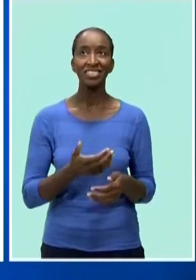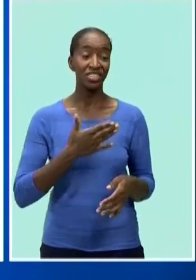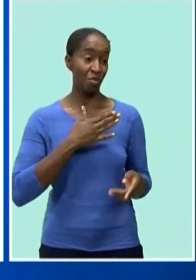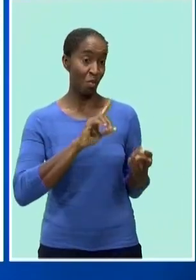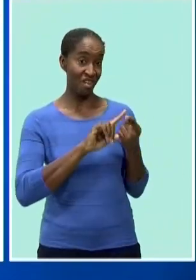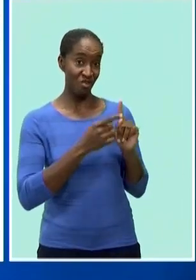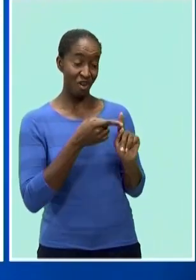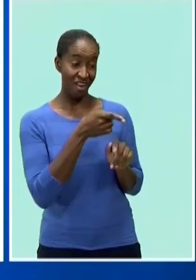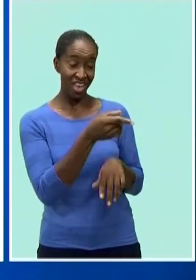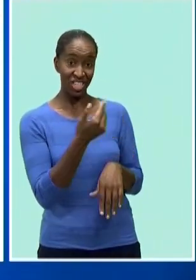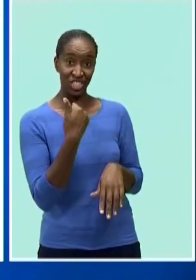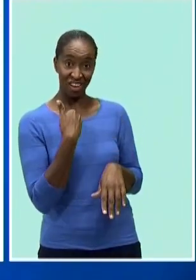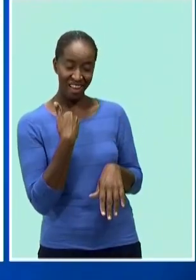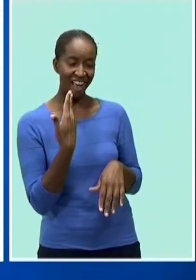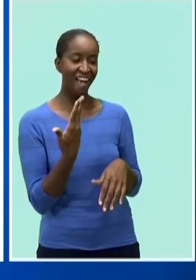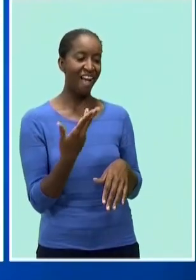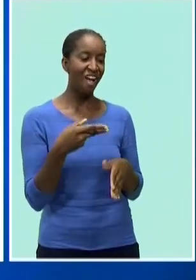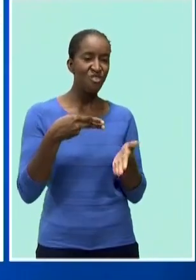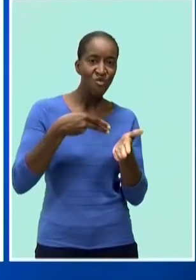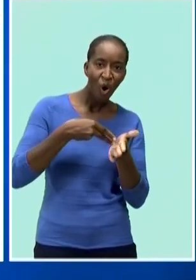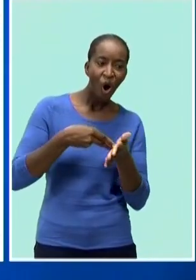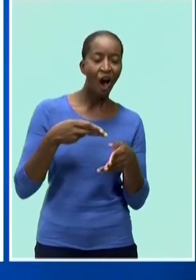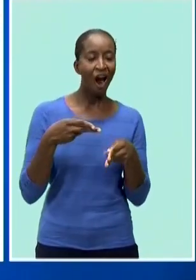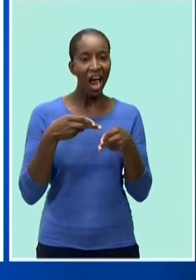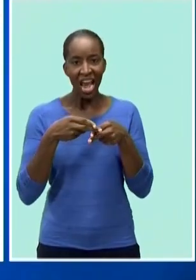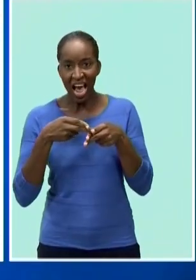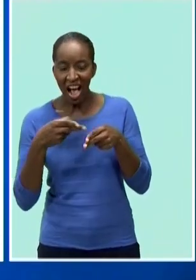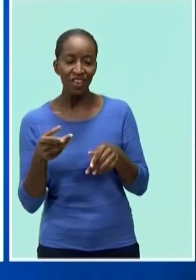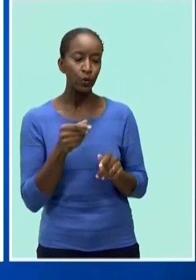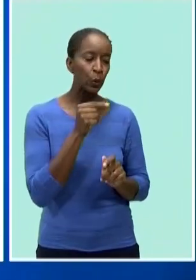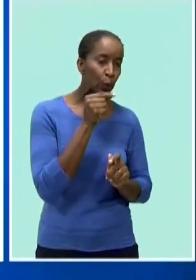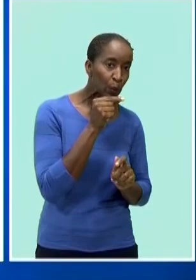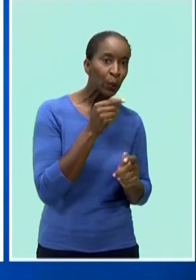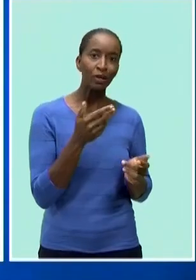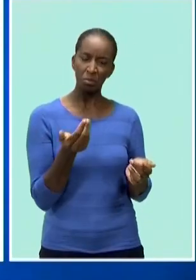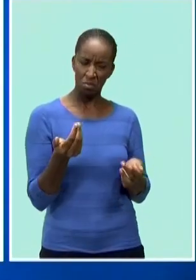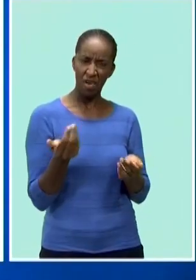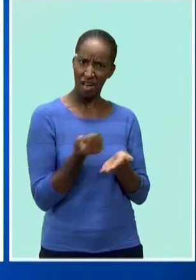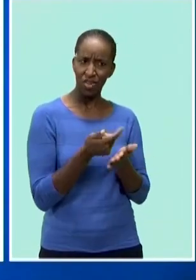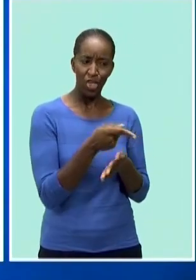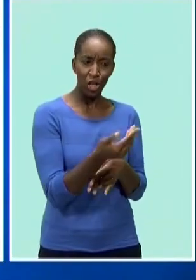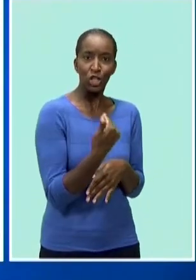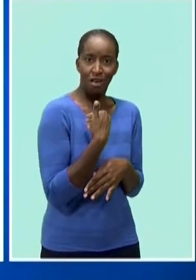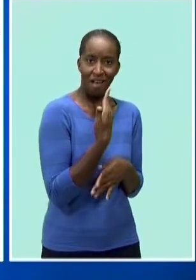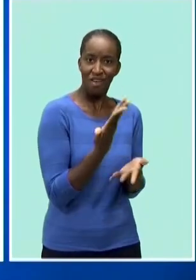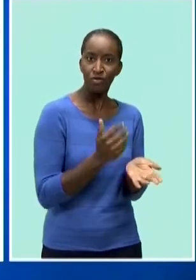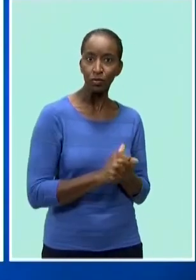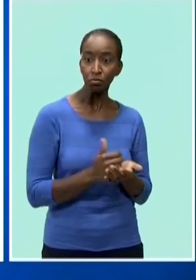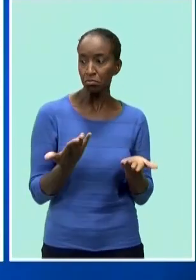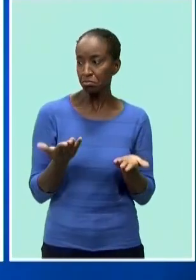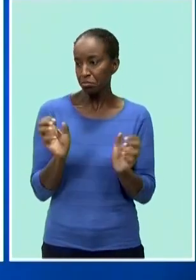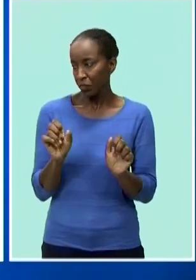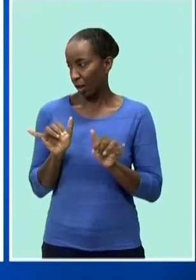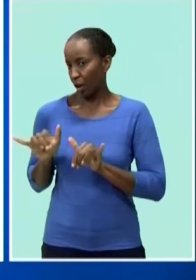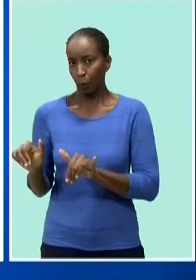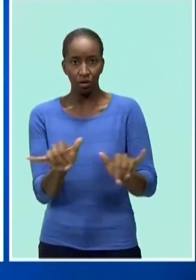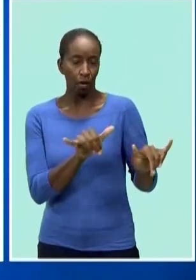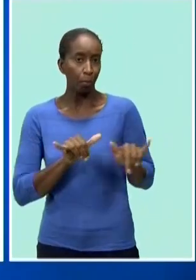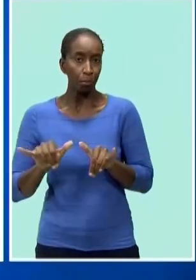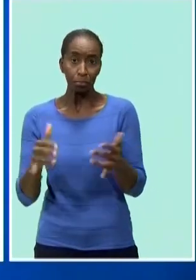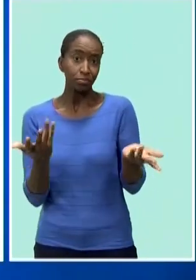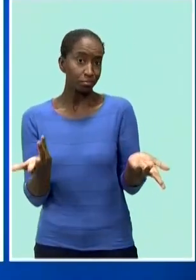a nice little pot with a fork and a knife and a straw and all that. Maybe more of us could do things like that. And if we do things like